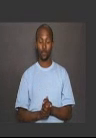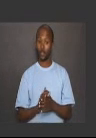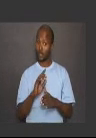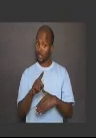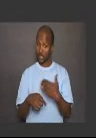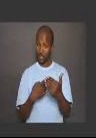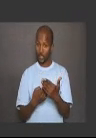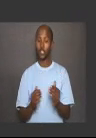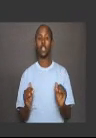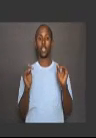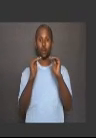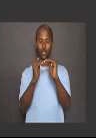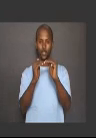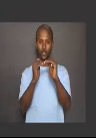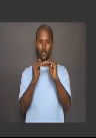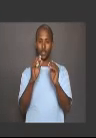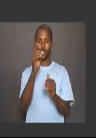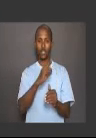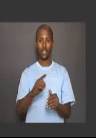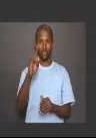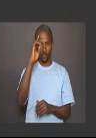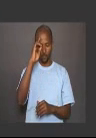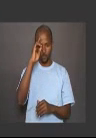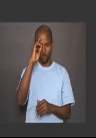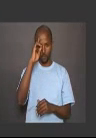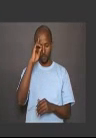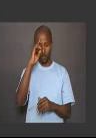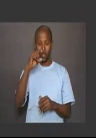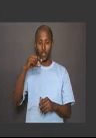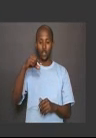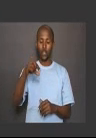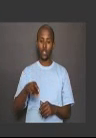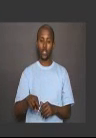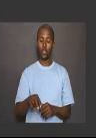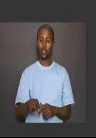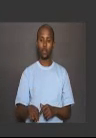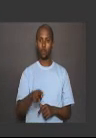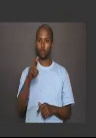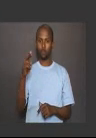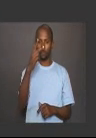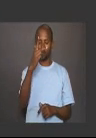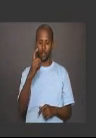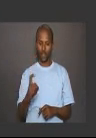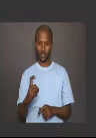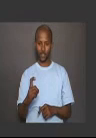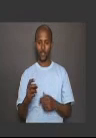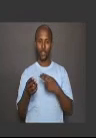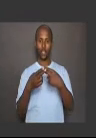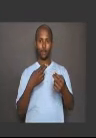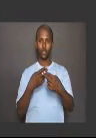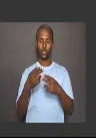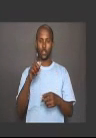This equals the derivative of the cube root of x